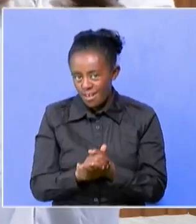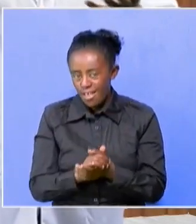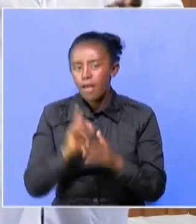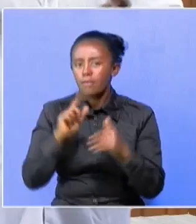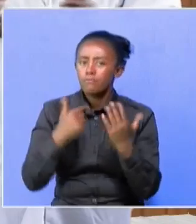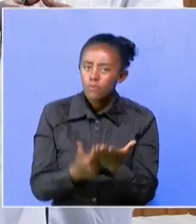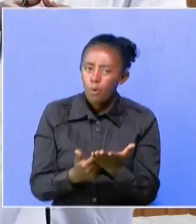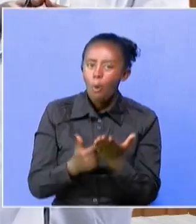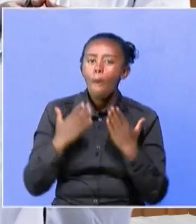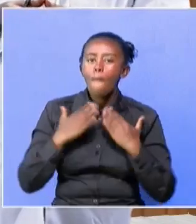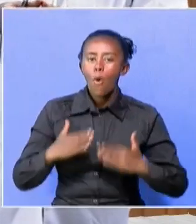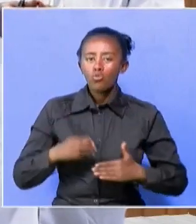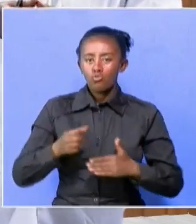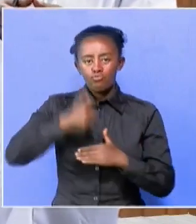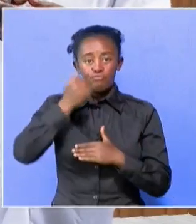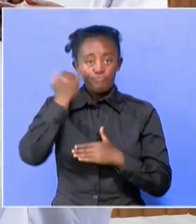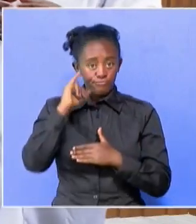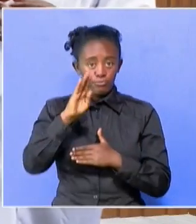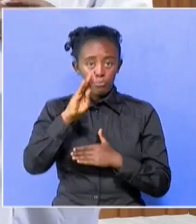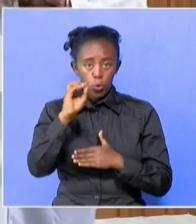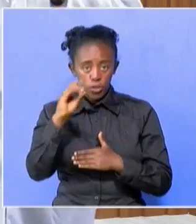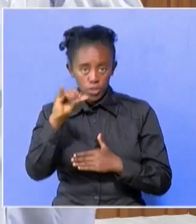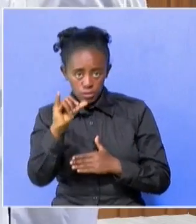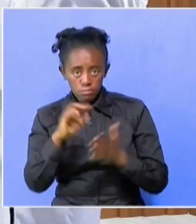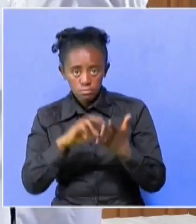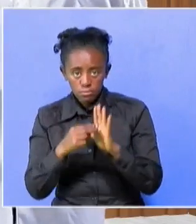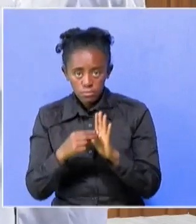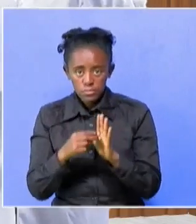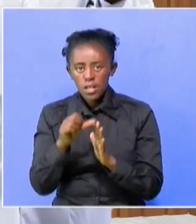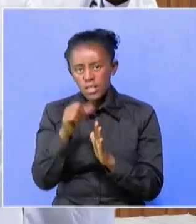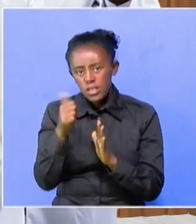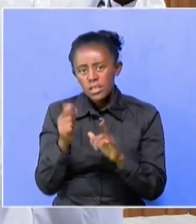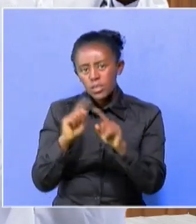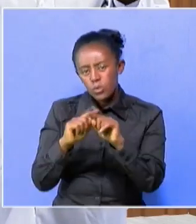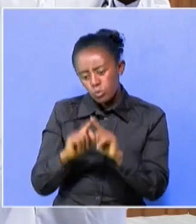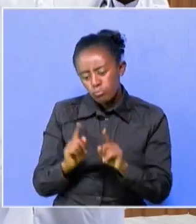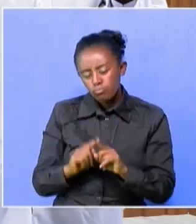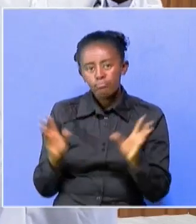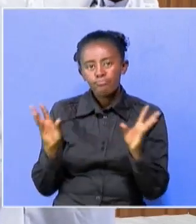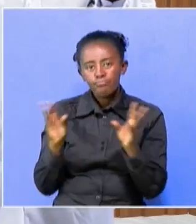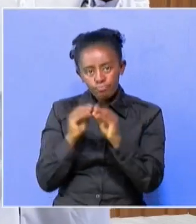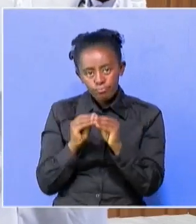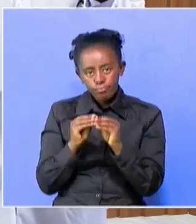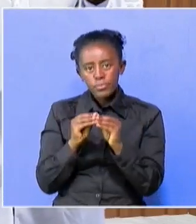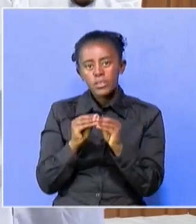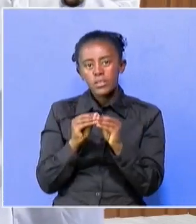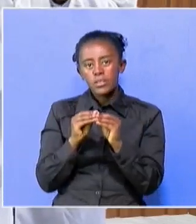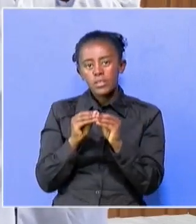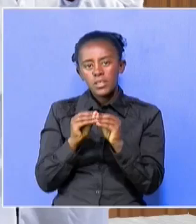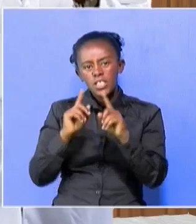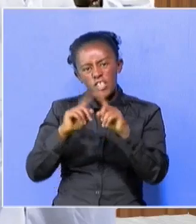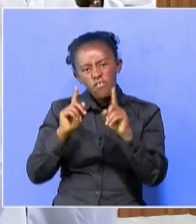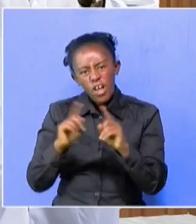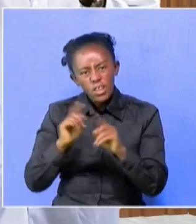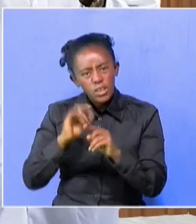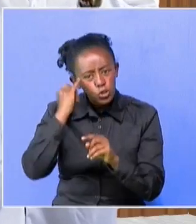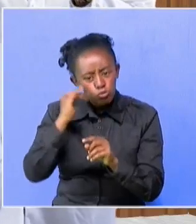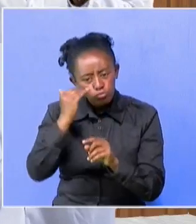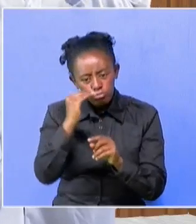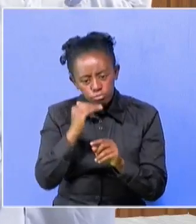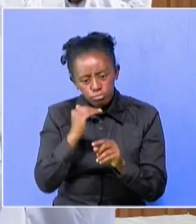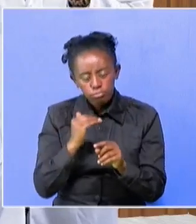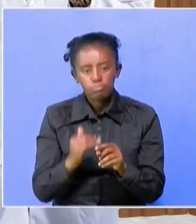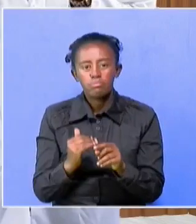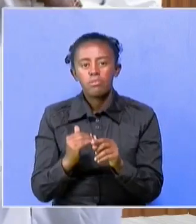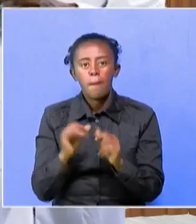the body is another part. It is consisted of different subjects here, right? Different issues there. But